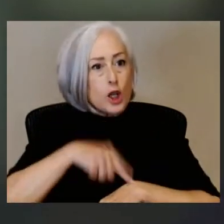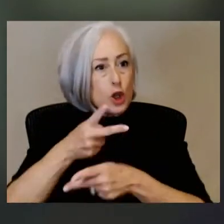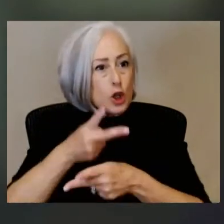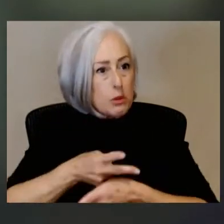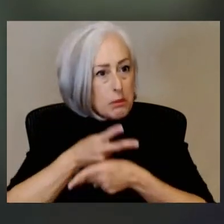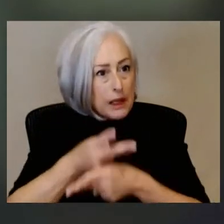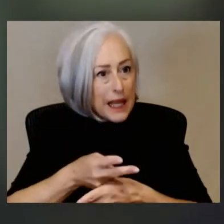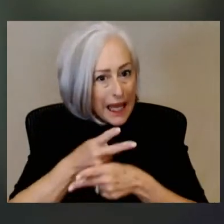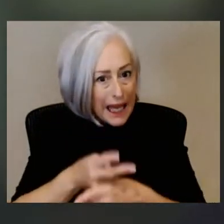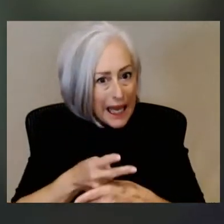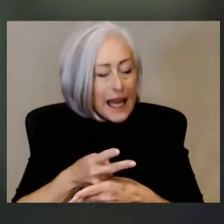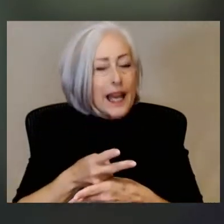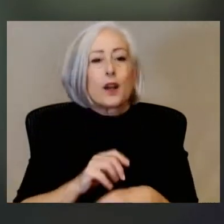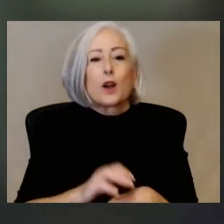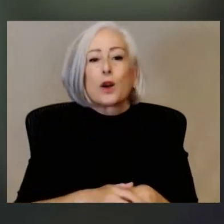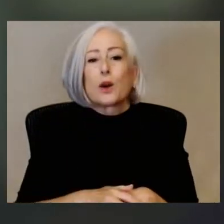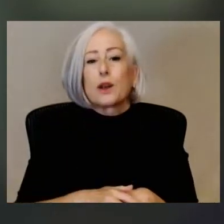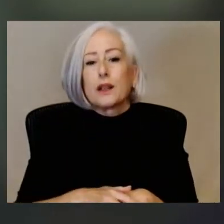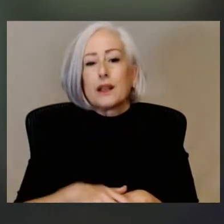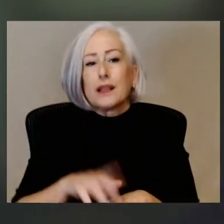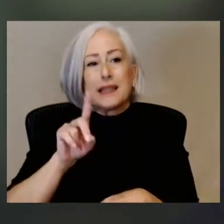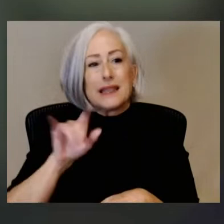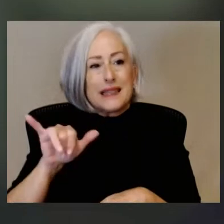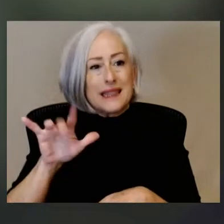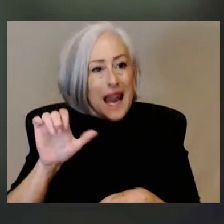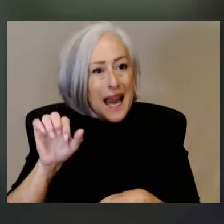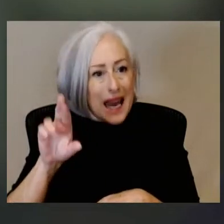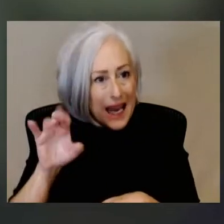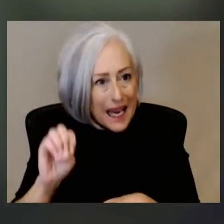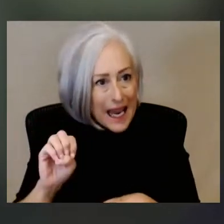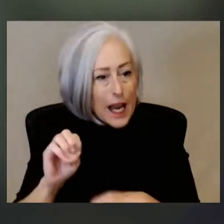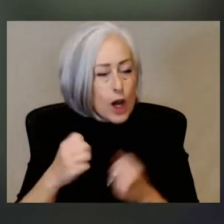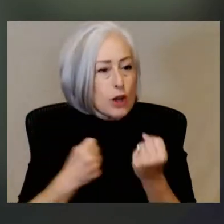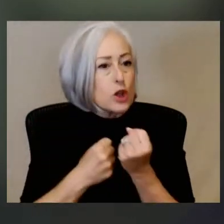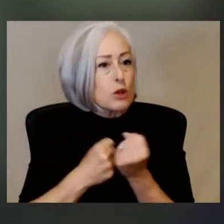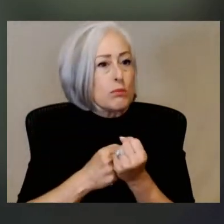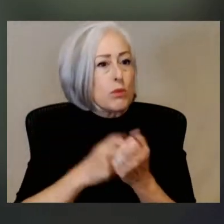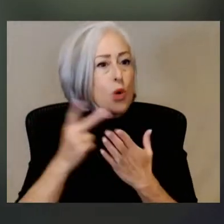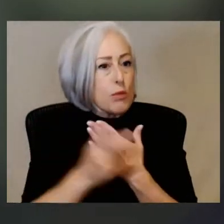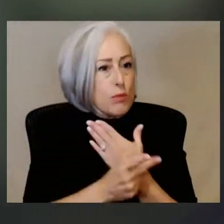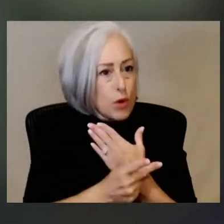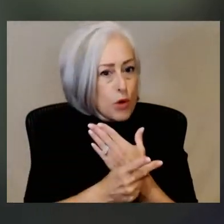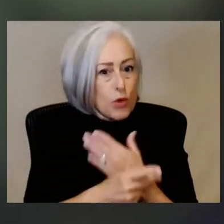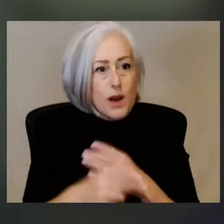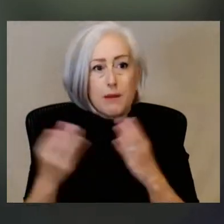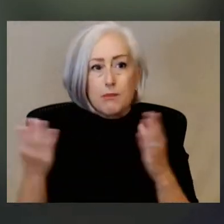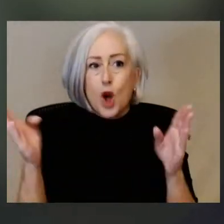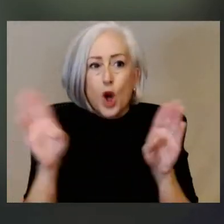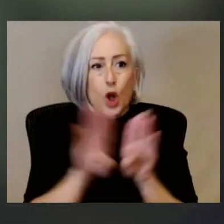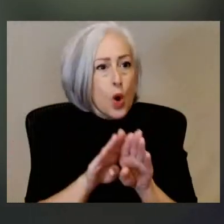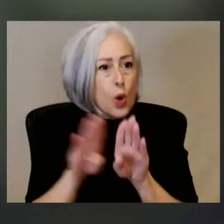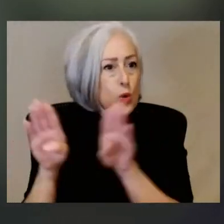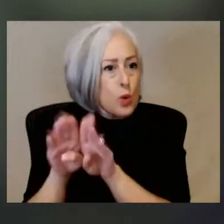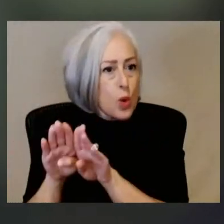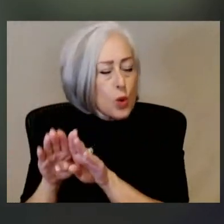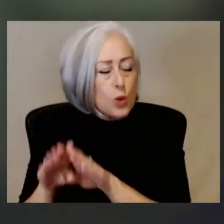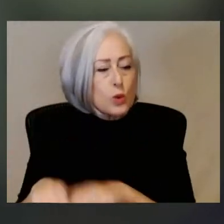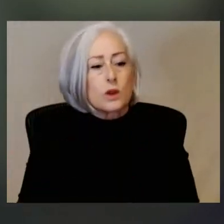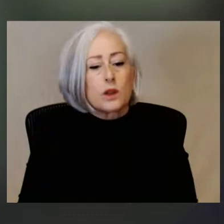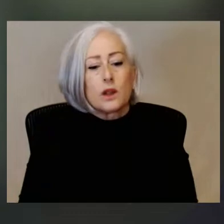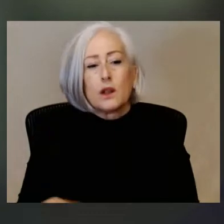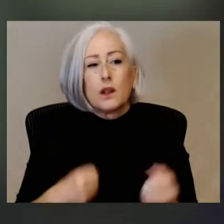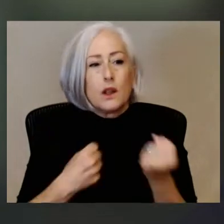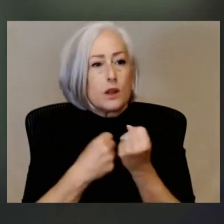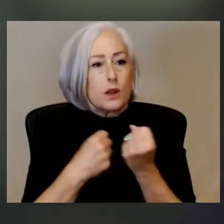facilities, daycare, day support programs closed, support groups